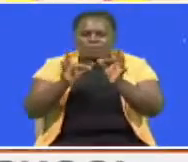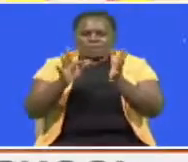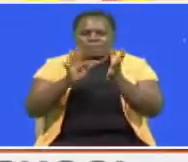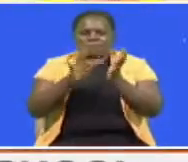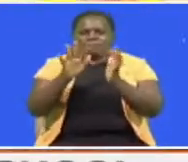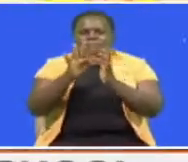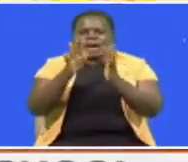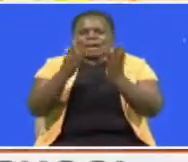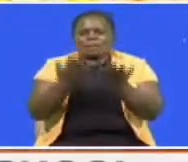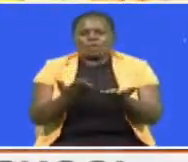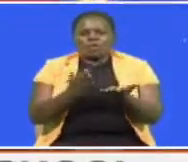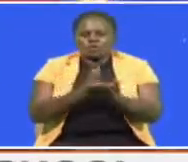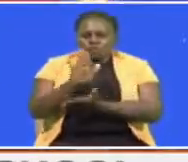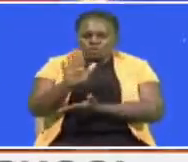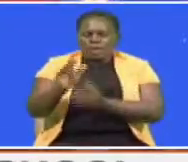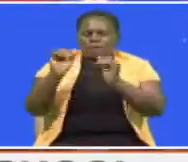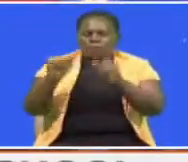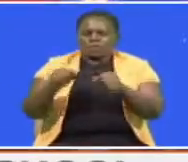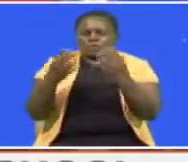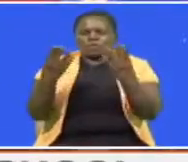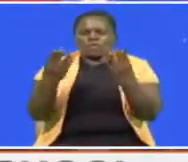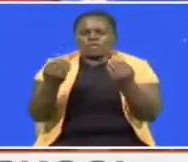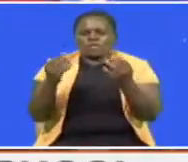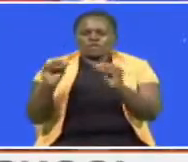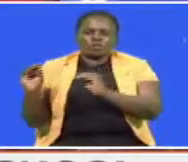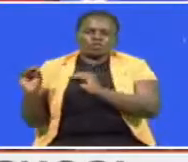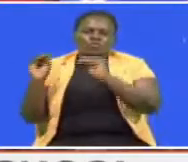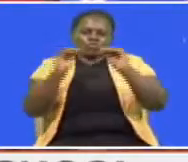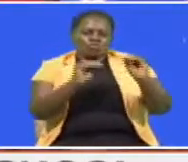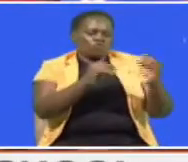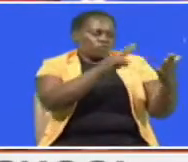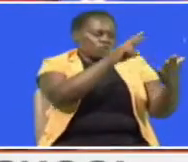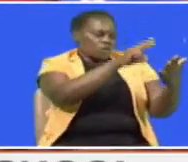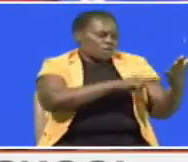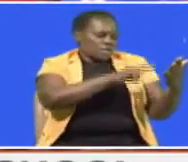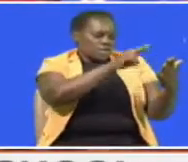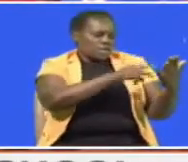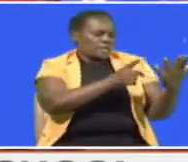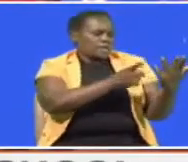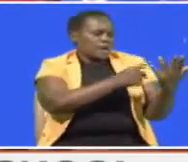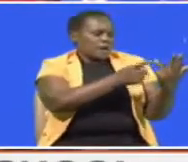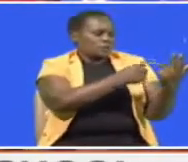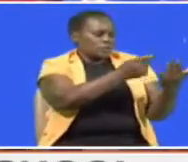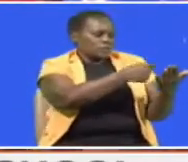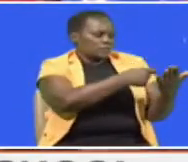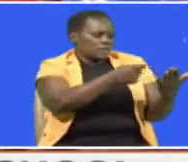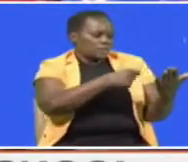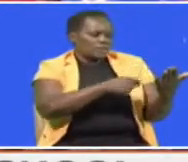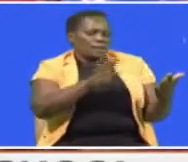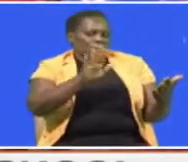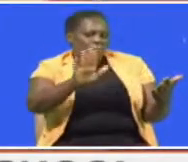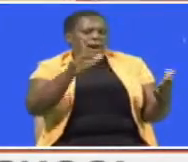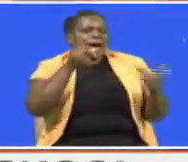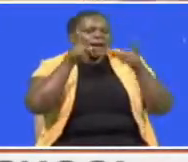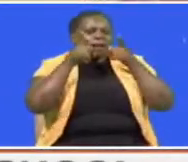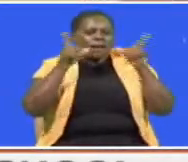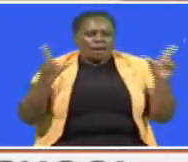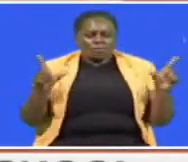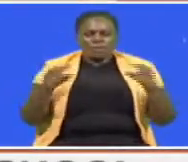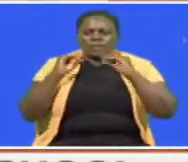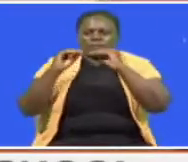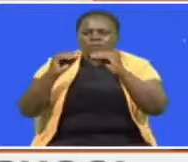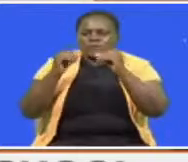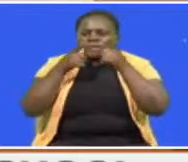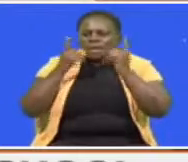scriptures, and through this, they can easily transition into reading, counting, and writing in Rendile. Teaching